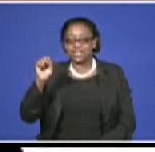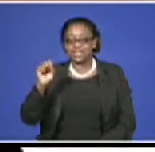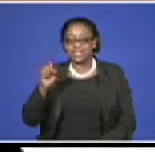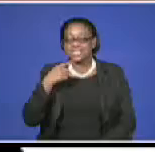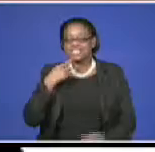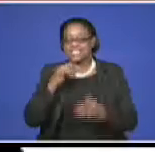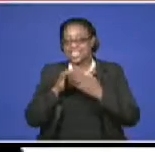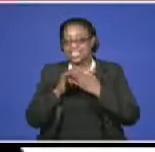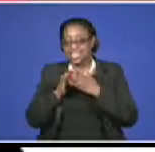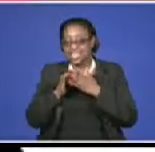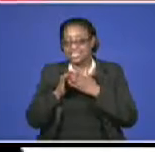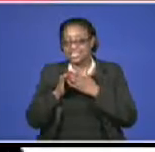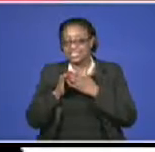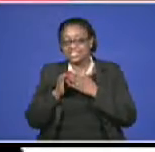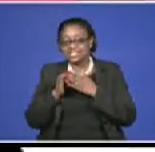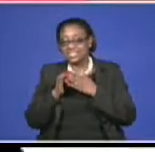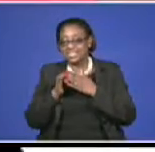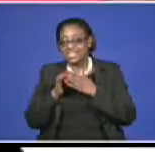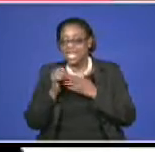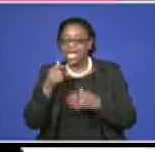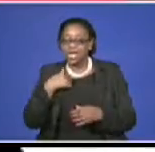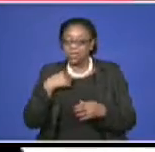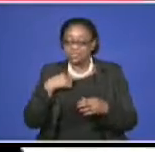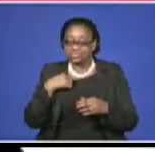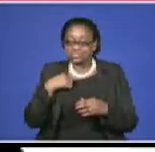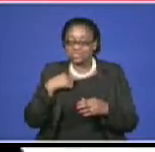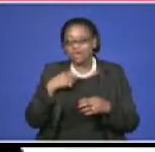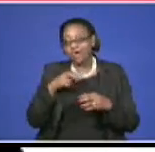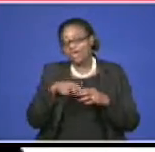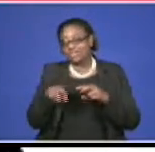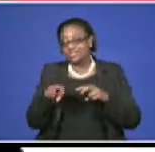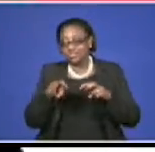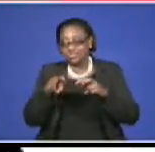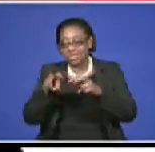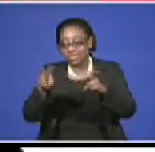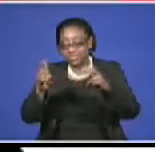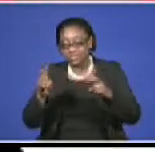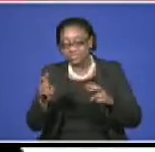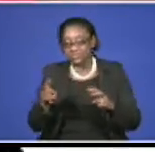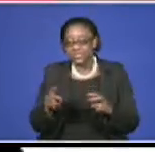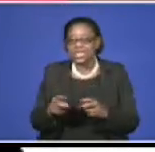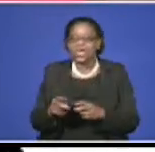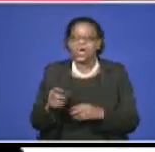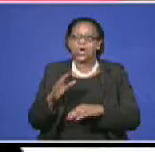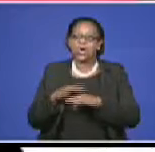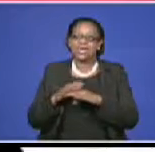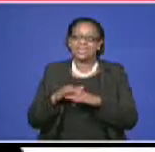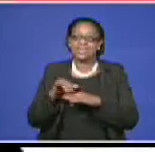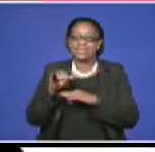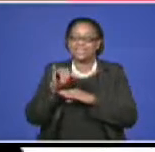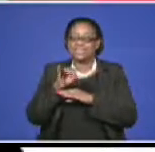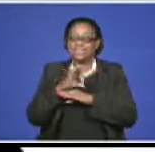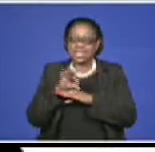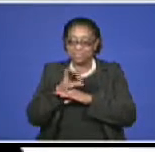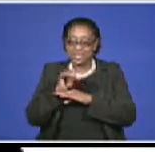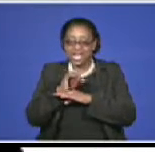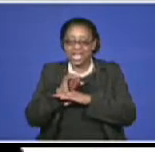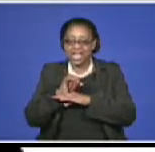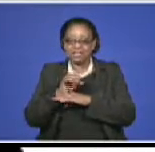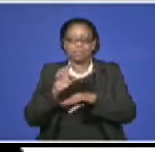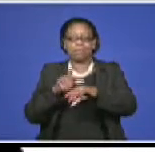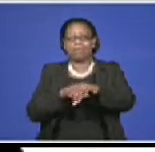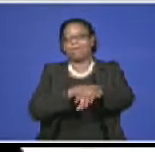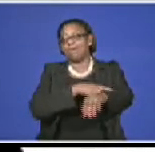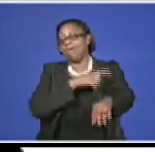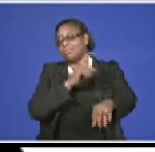was actually, I was on a trip in another family island, and it was after like a long day